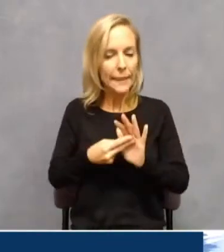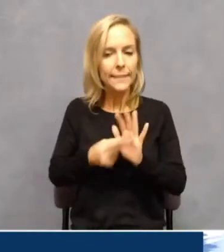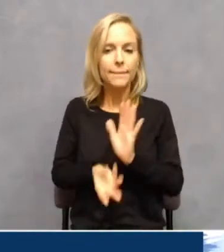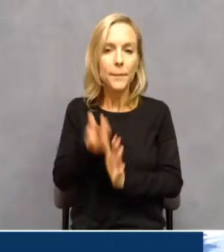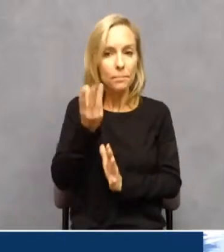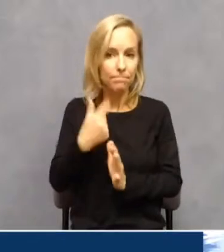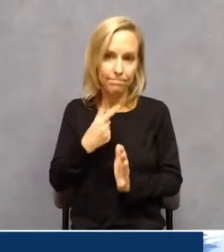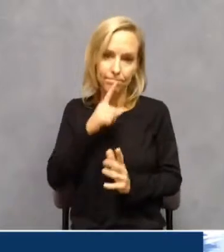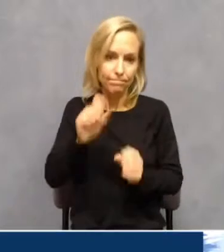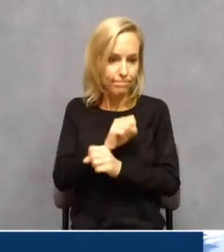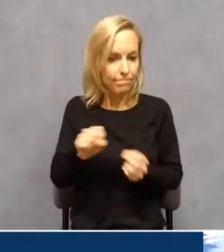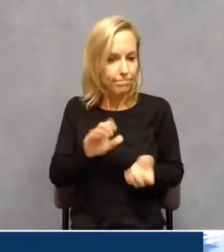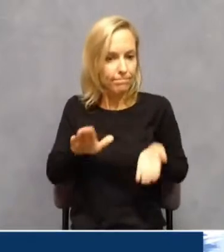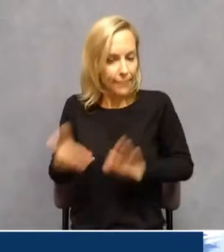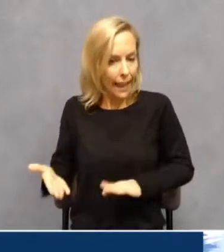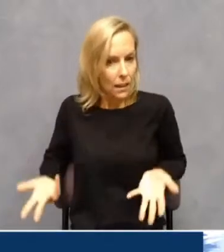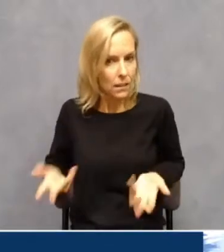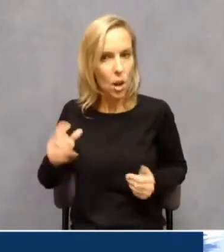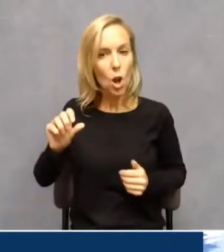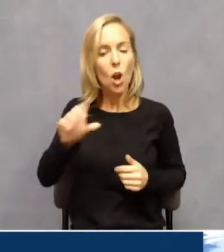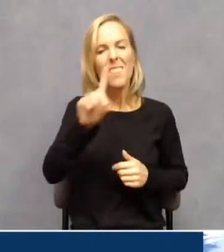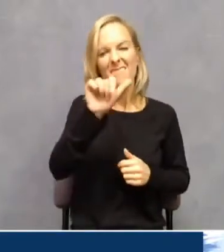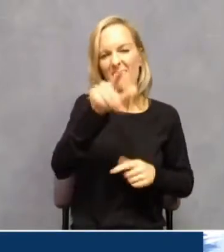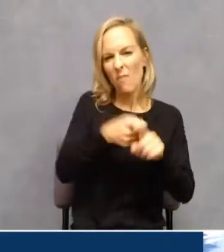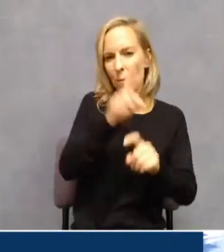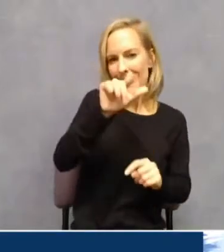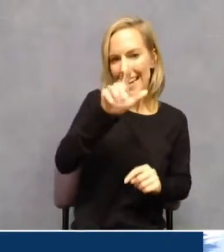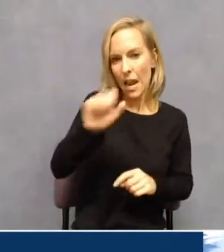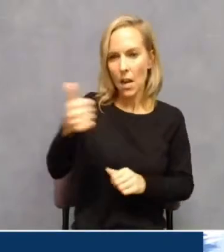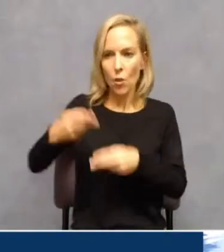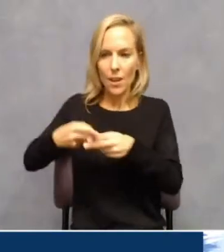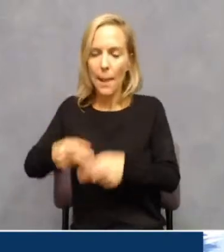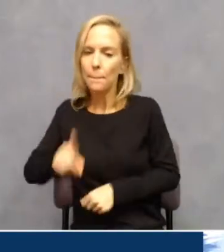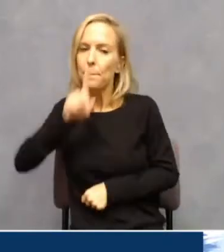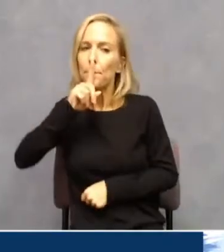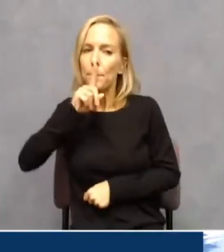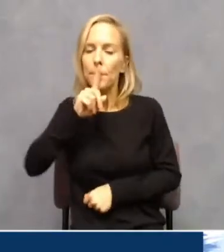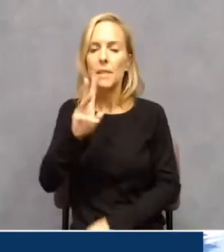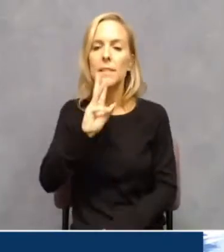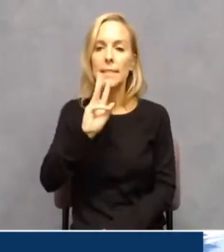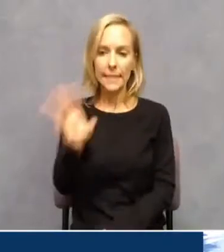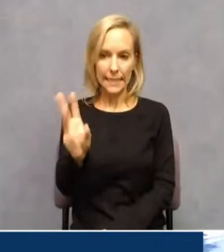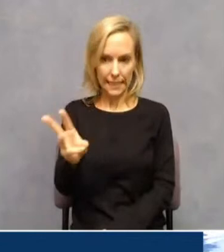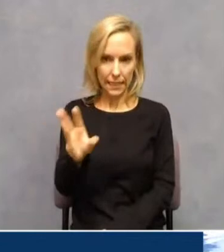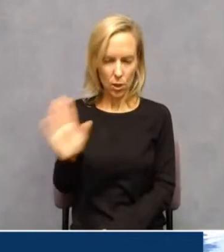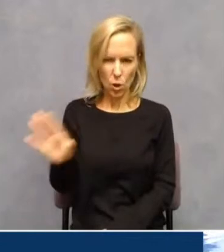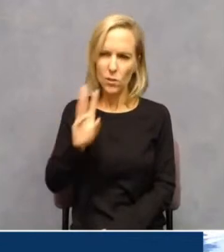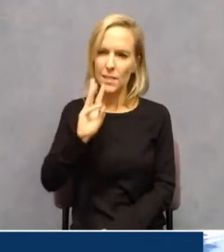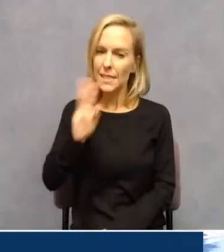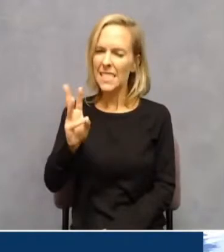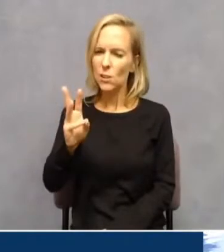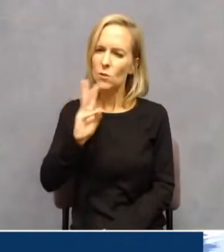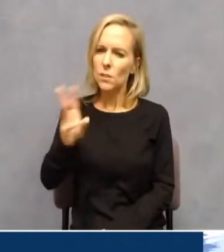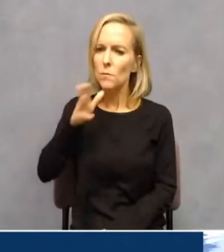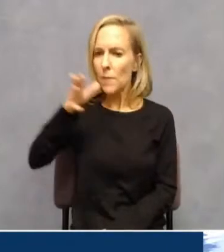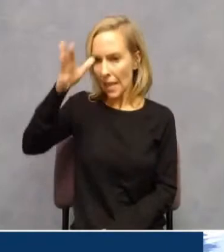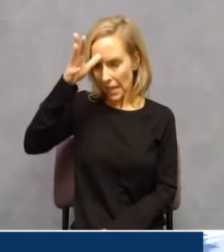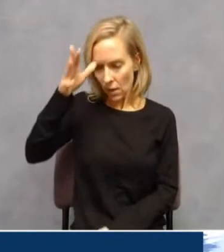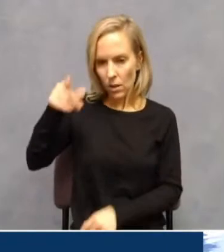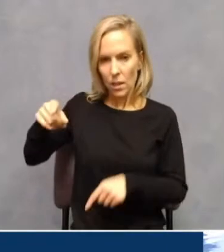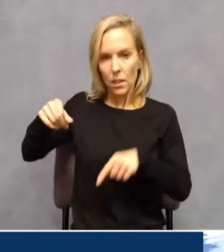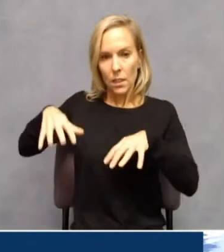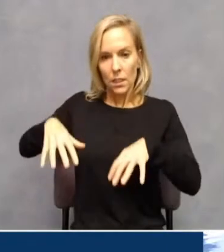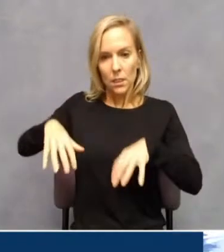And I have another one whose name I won't give. They said they're a 60-year-old or 60-something-year-old parent with an adopted teenage